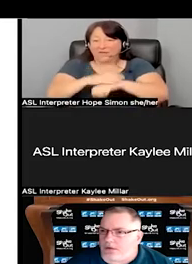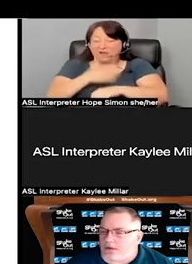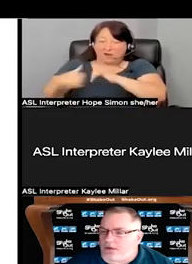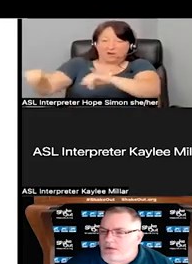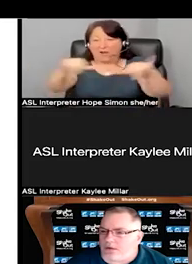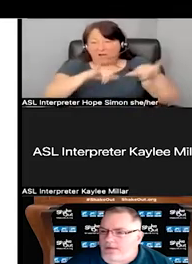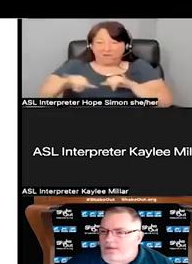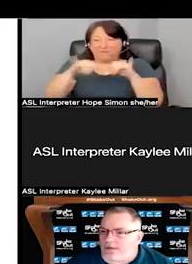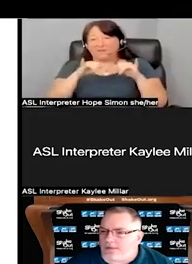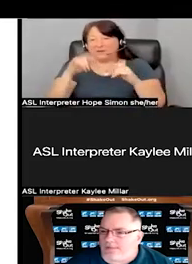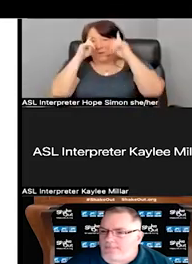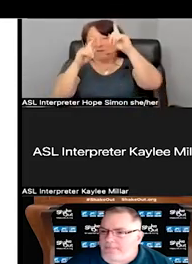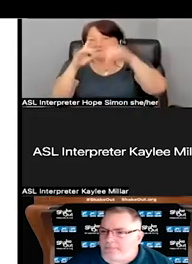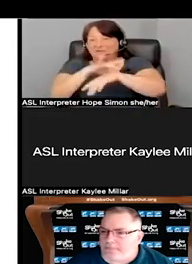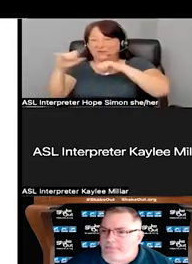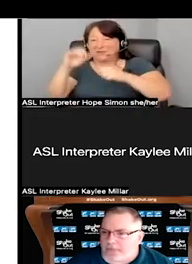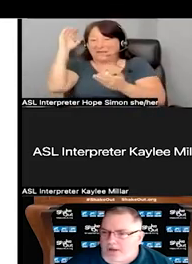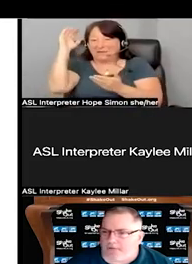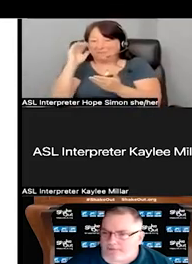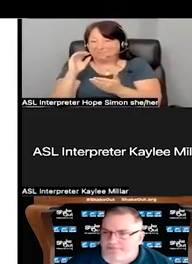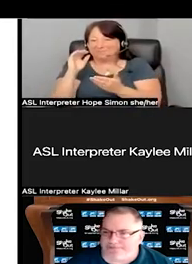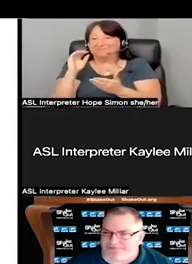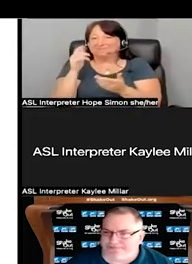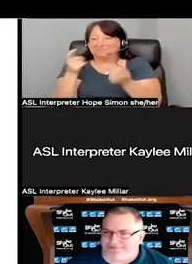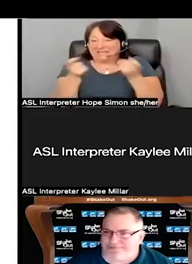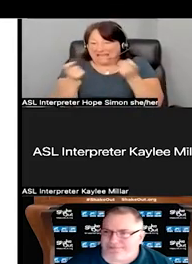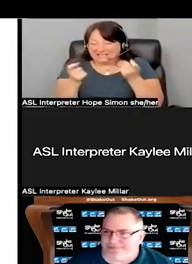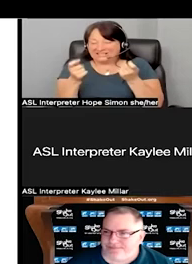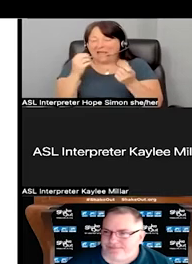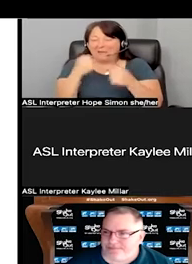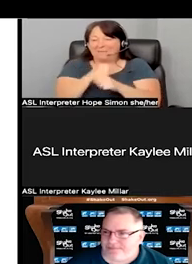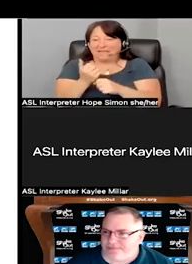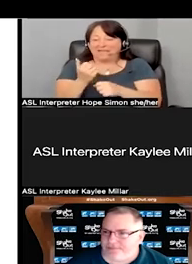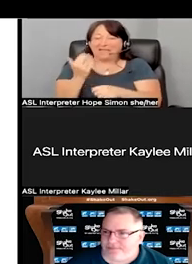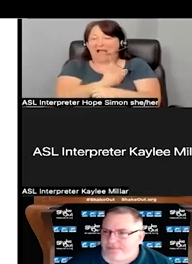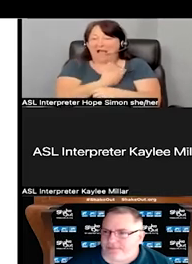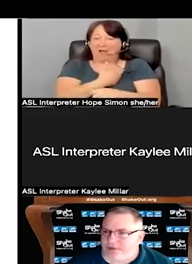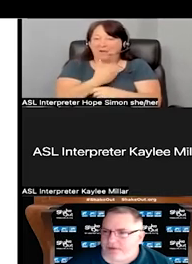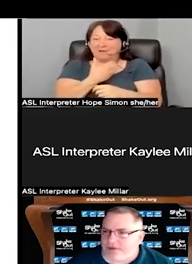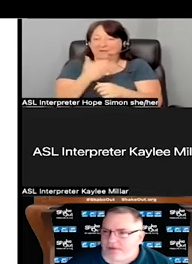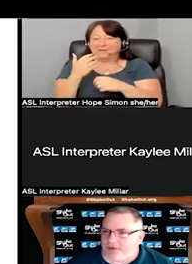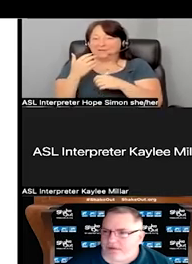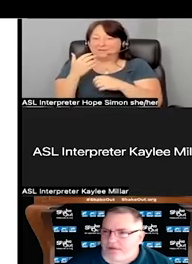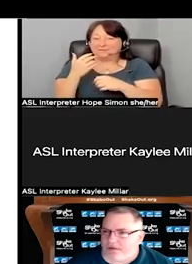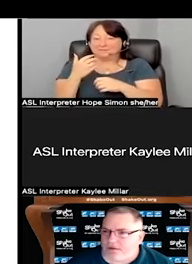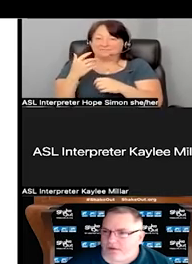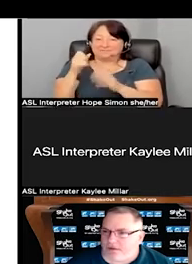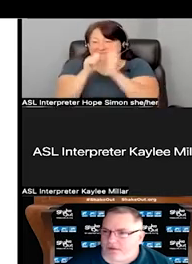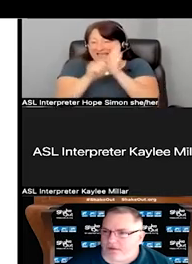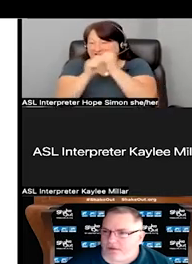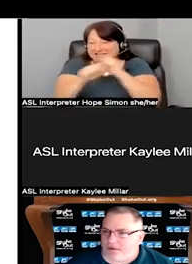earthquake mitigation and making our communities safer. So we currently, looking at the list, you can see that we currently have